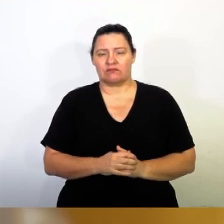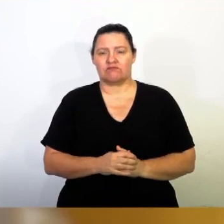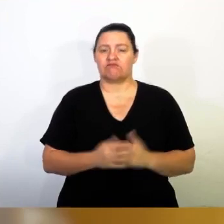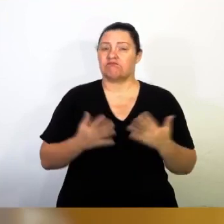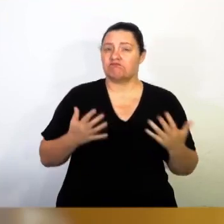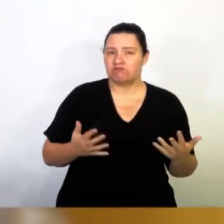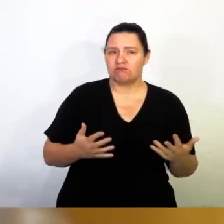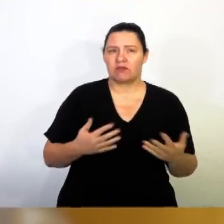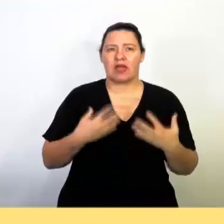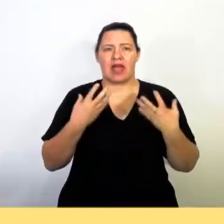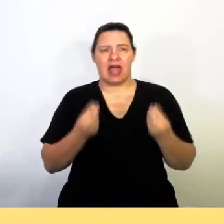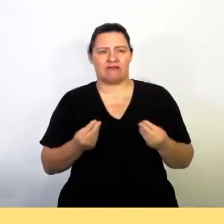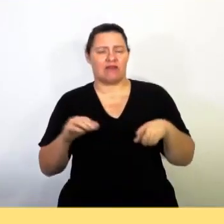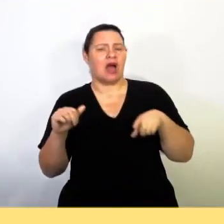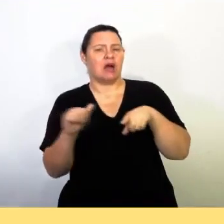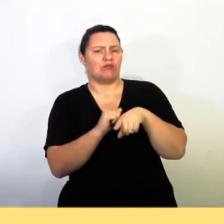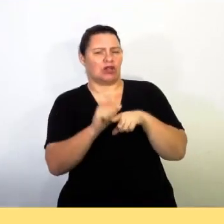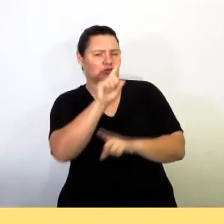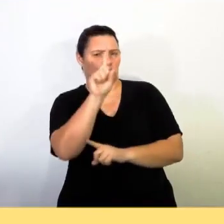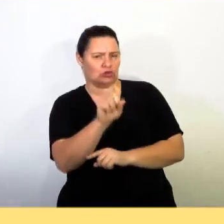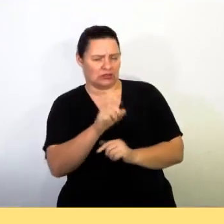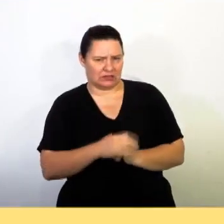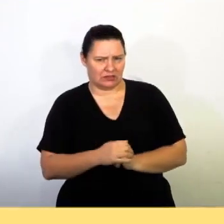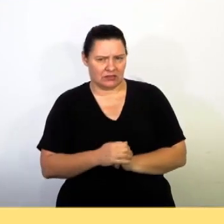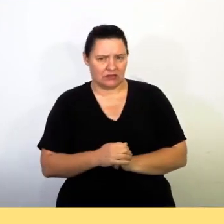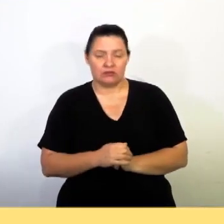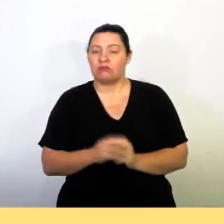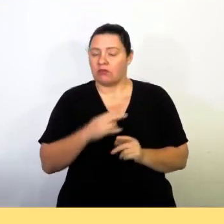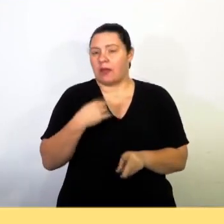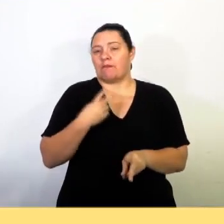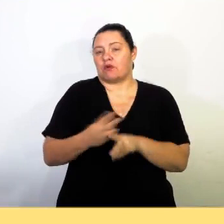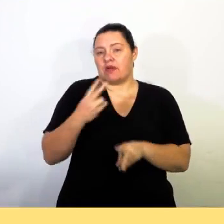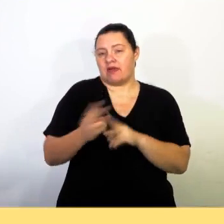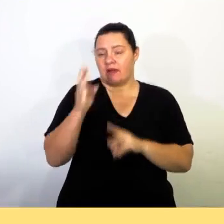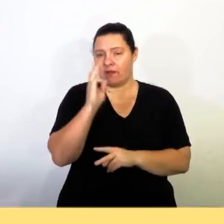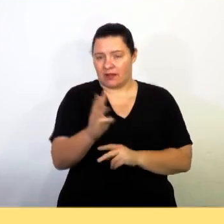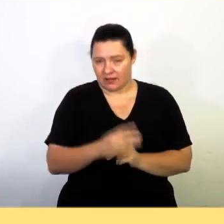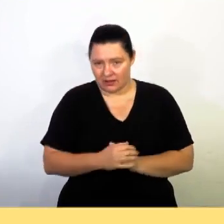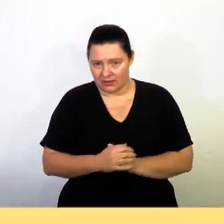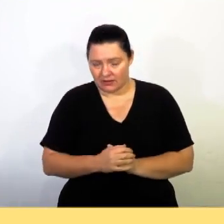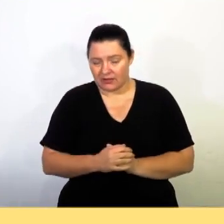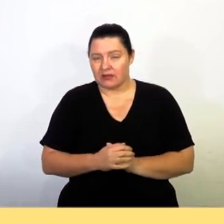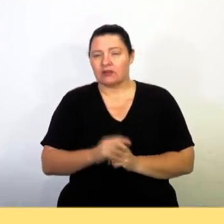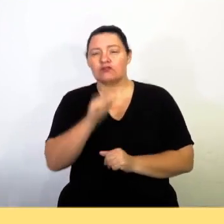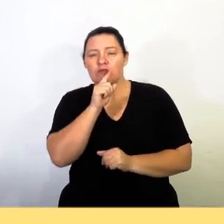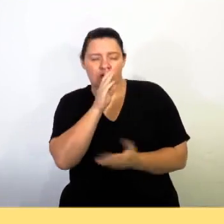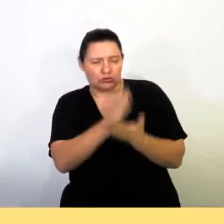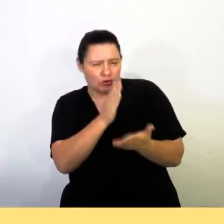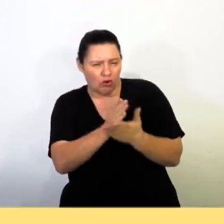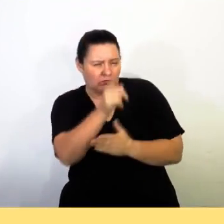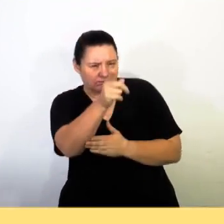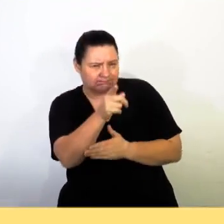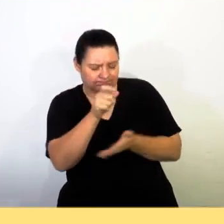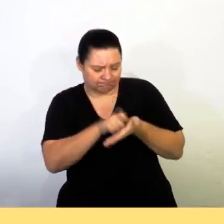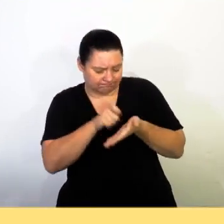Now, with me here, I have a practice question that I want us to do. So we're going to prepare this together. Make sure